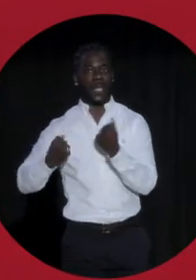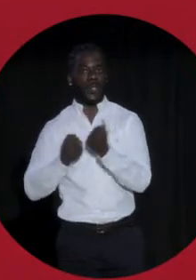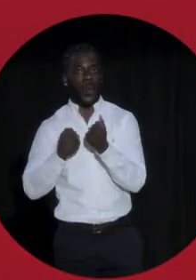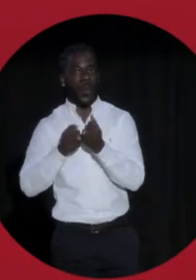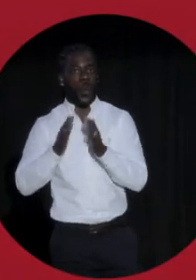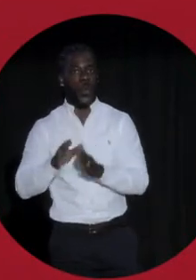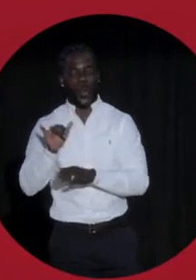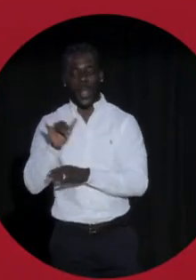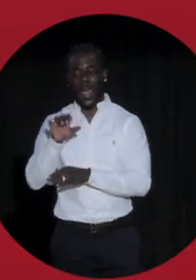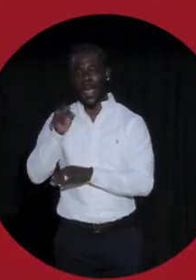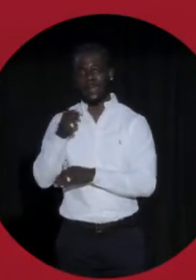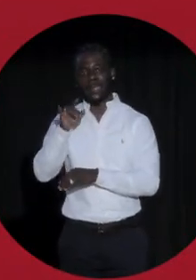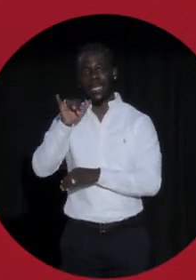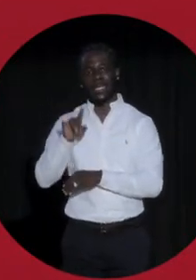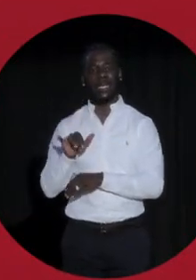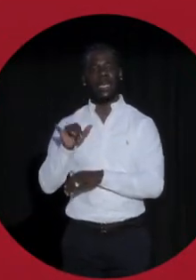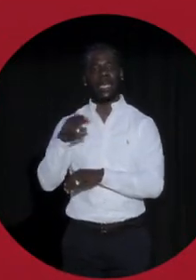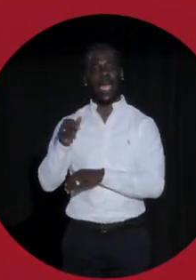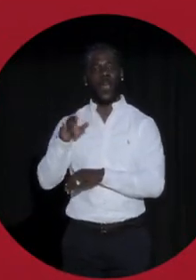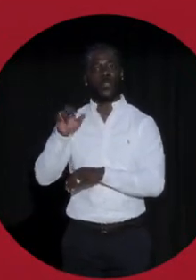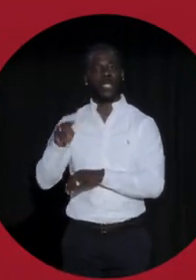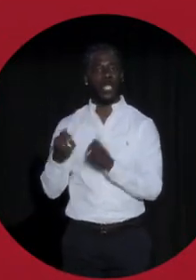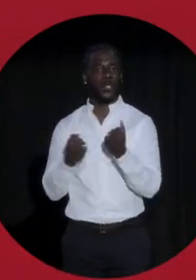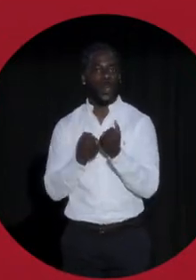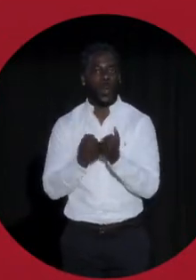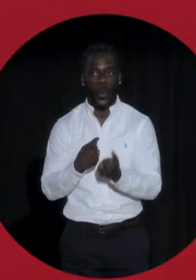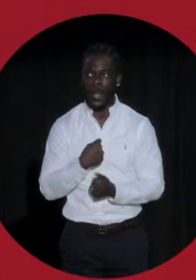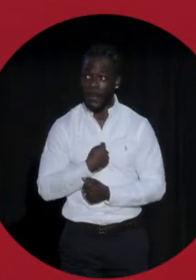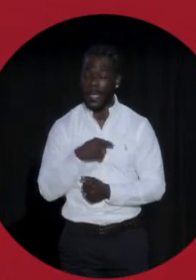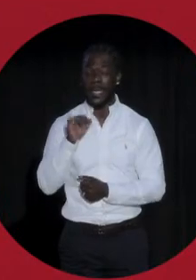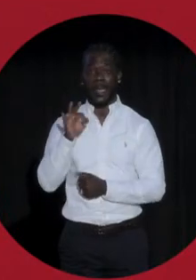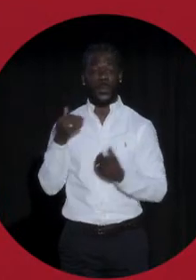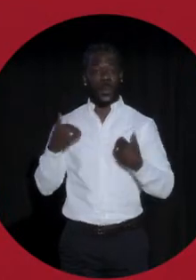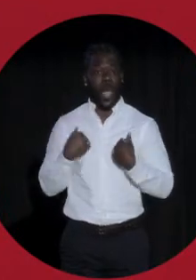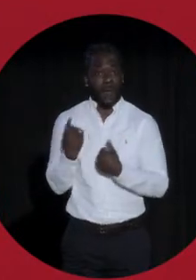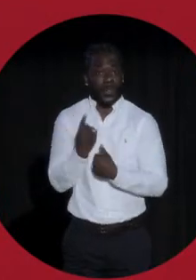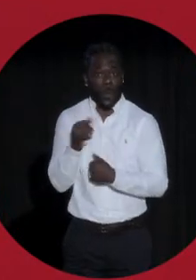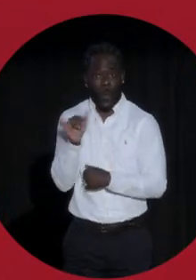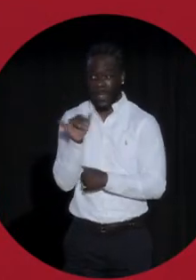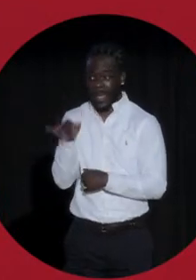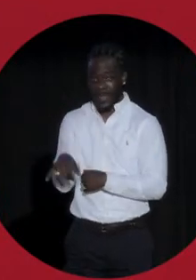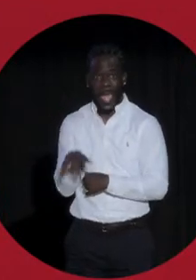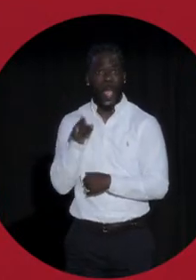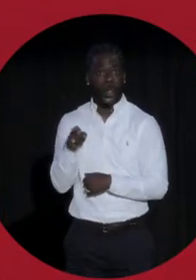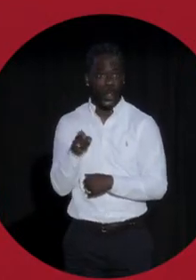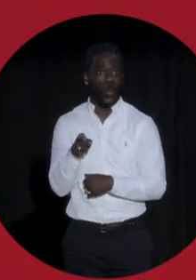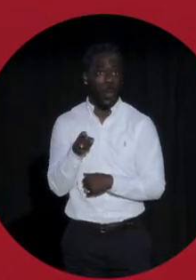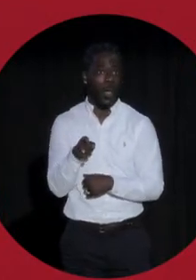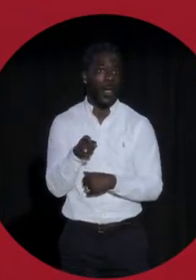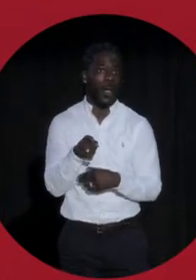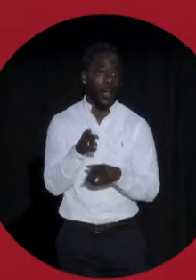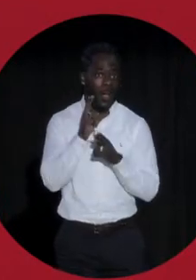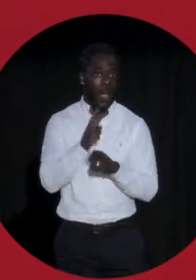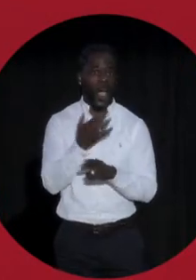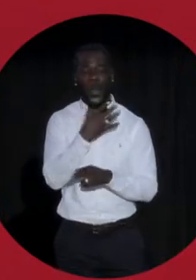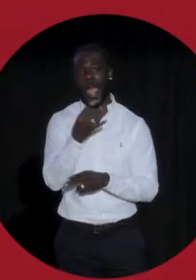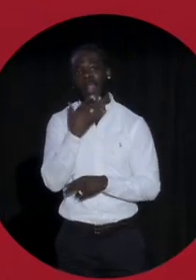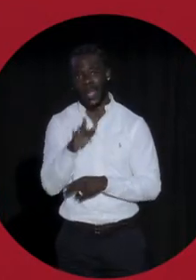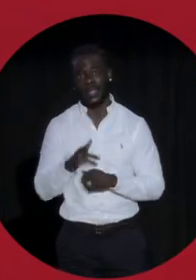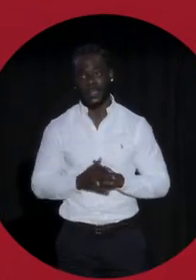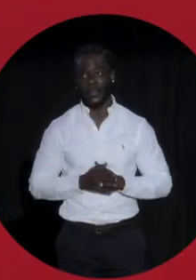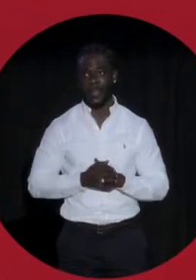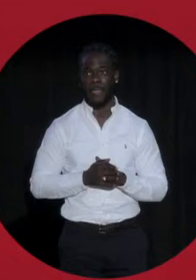Sydney Harrison supported me. I would have to say if you have someone like that, you are tremendously